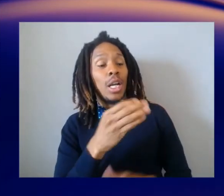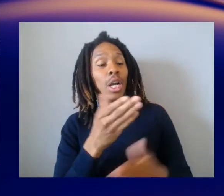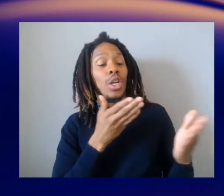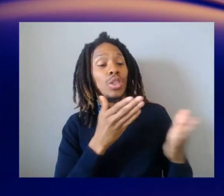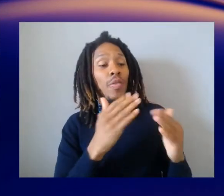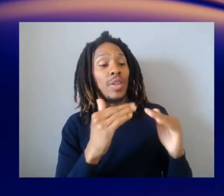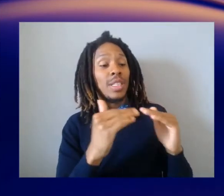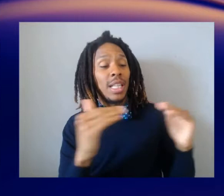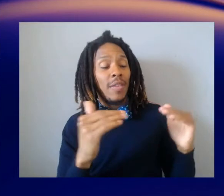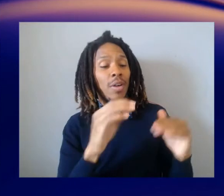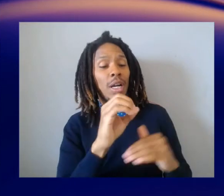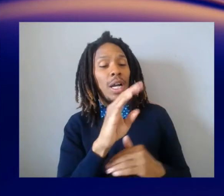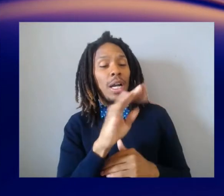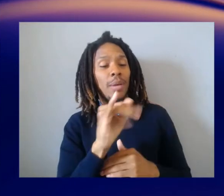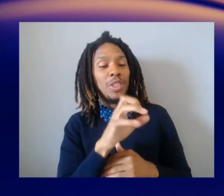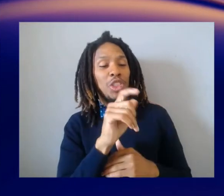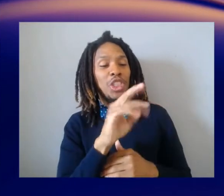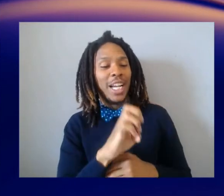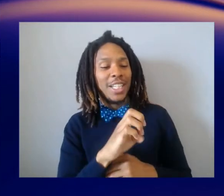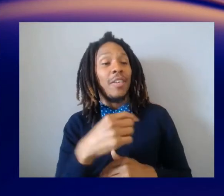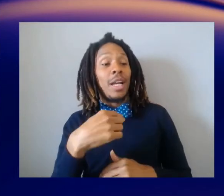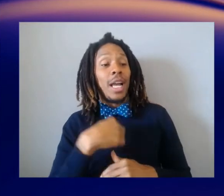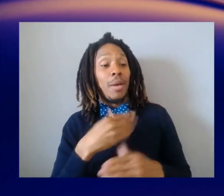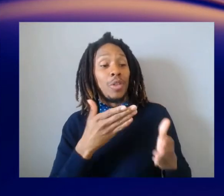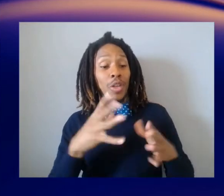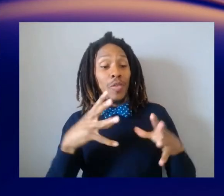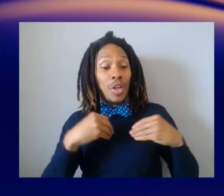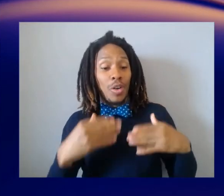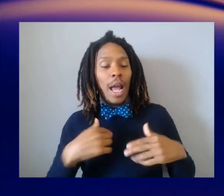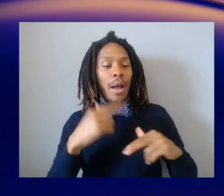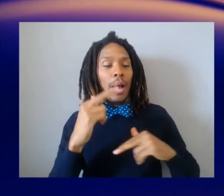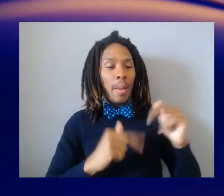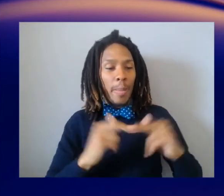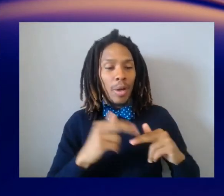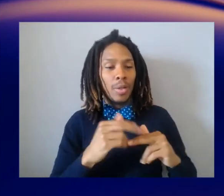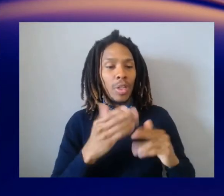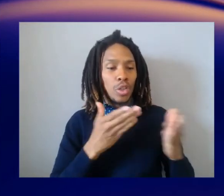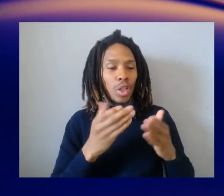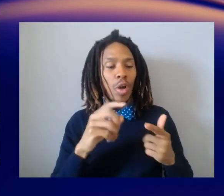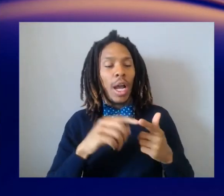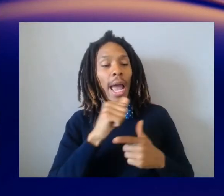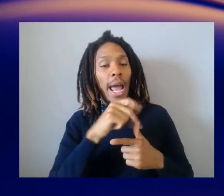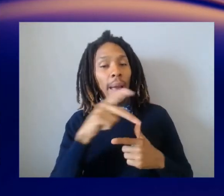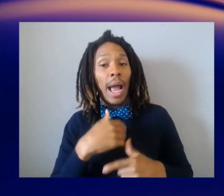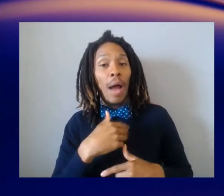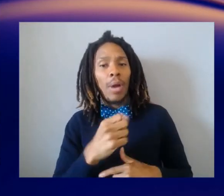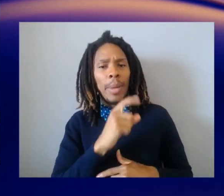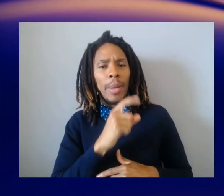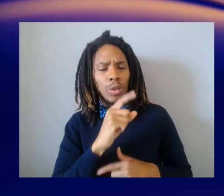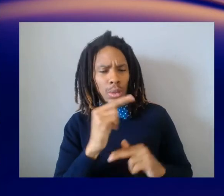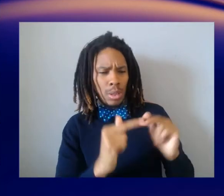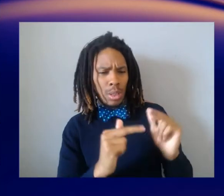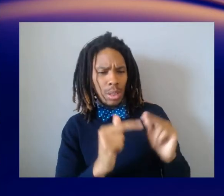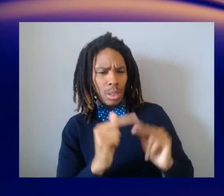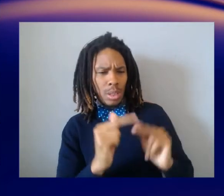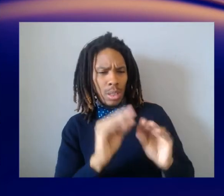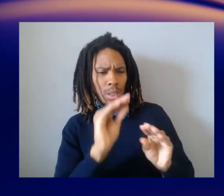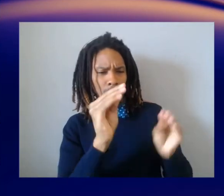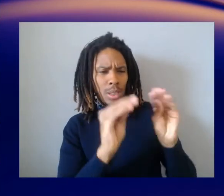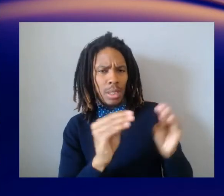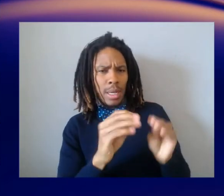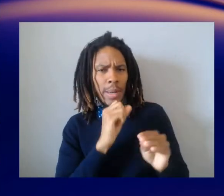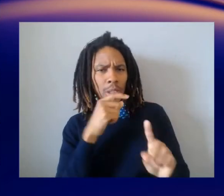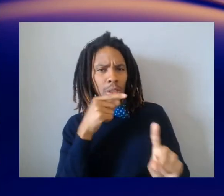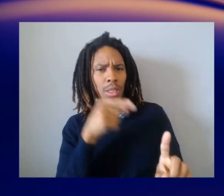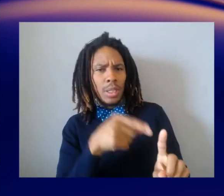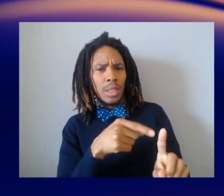So as a service owner, when I build a service or I build an application, what I want to be sure of is that this is